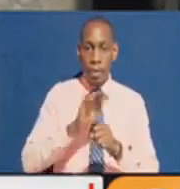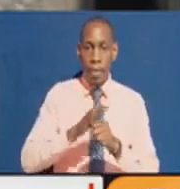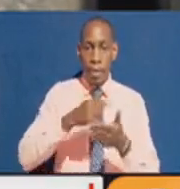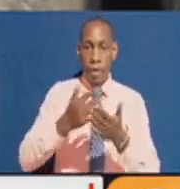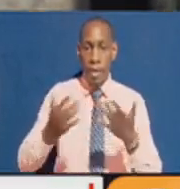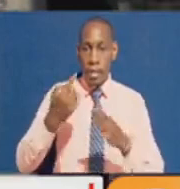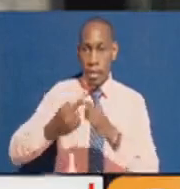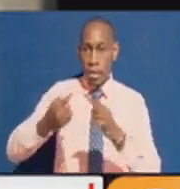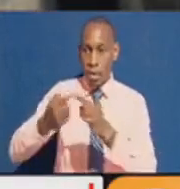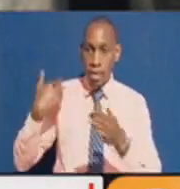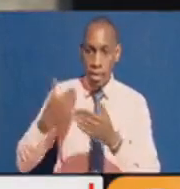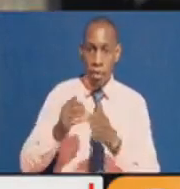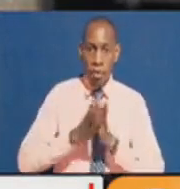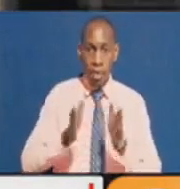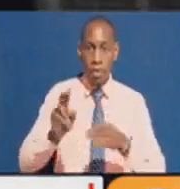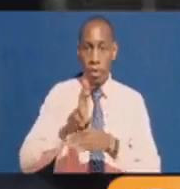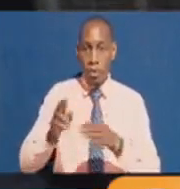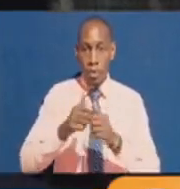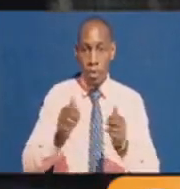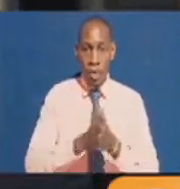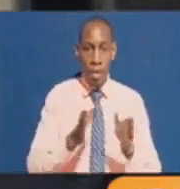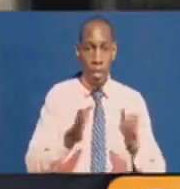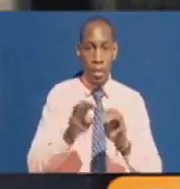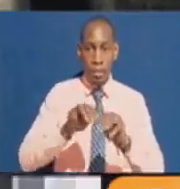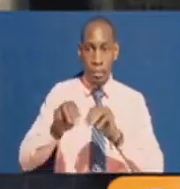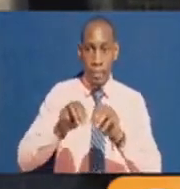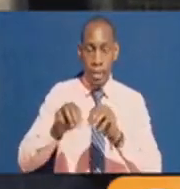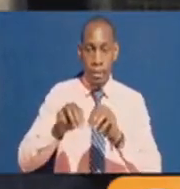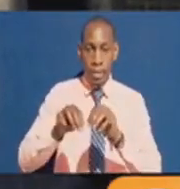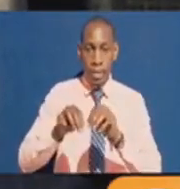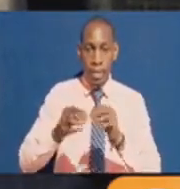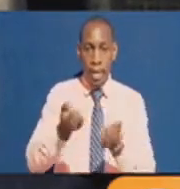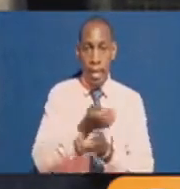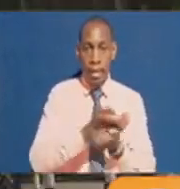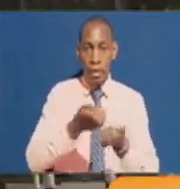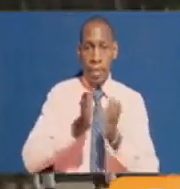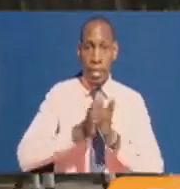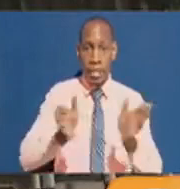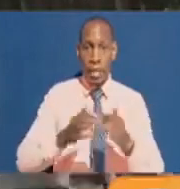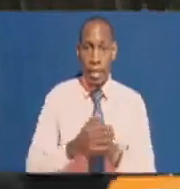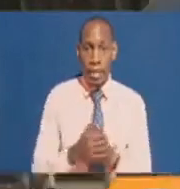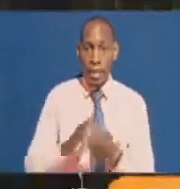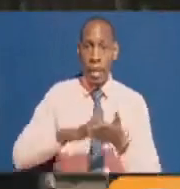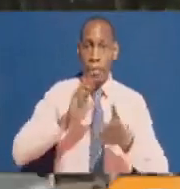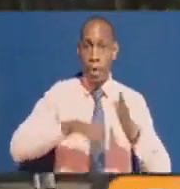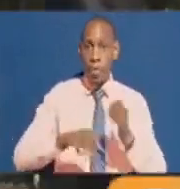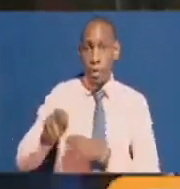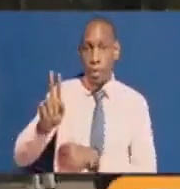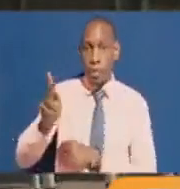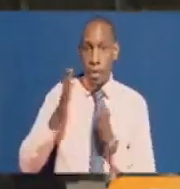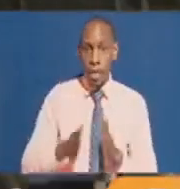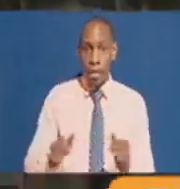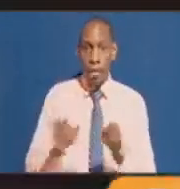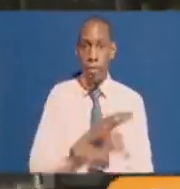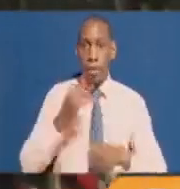been overall prudent macro-fiscal management of the economy as a whole. Additionally, for Kenyans to